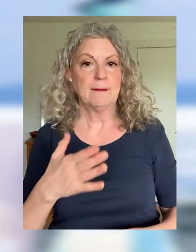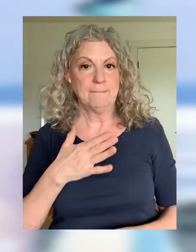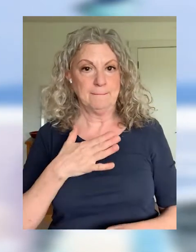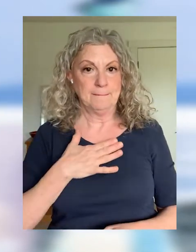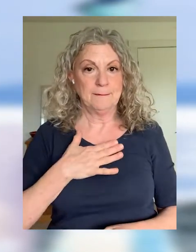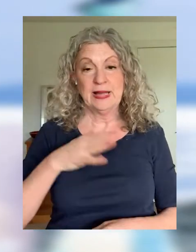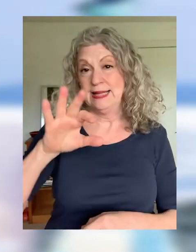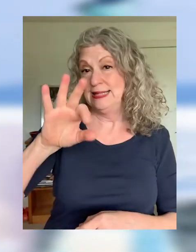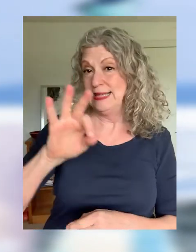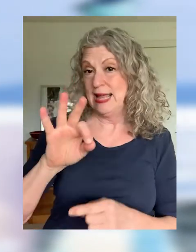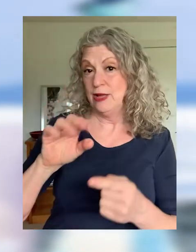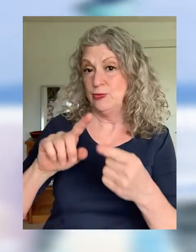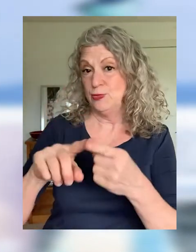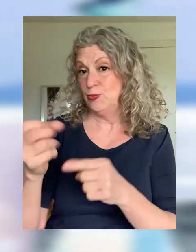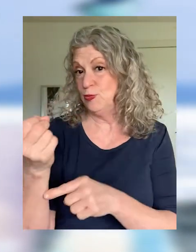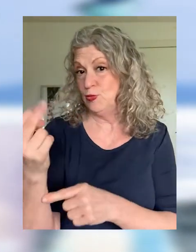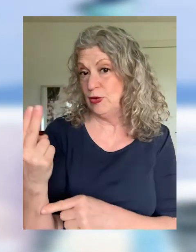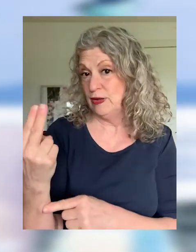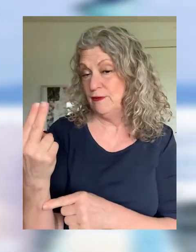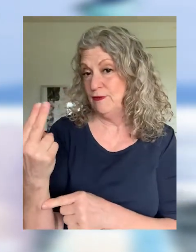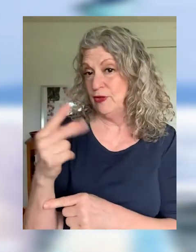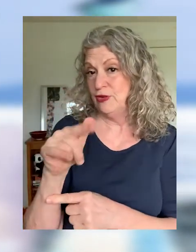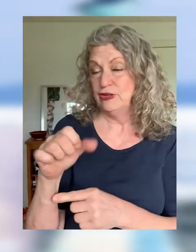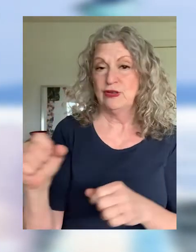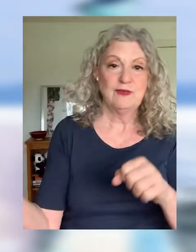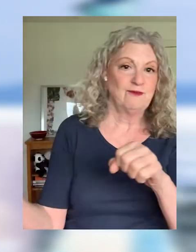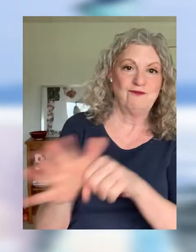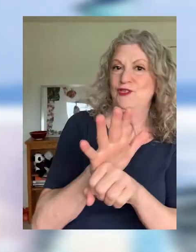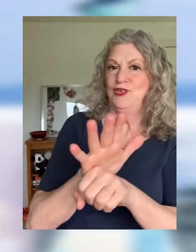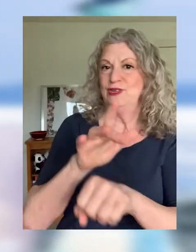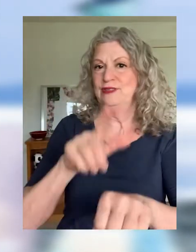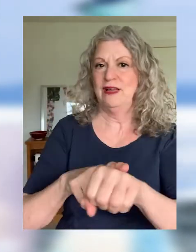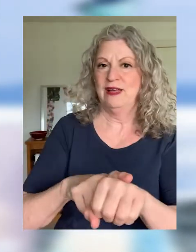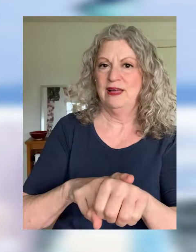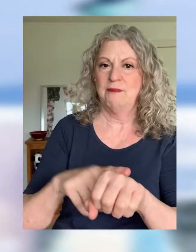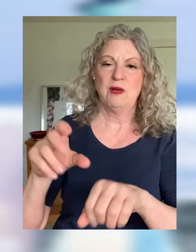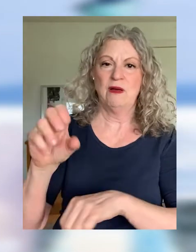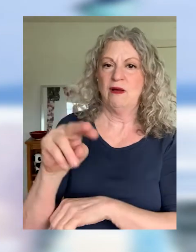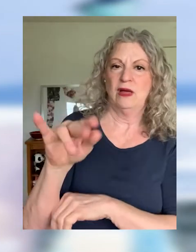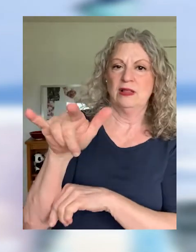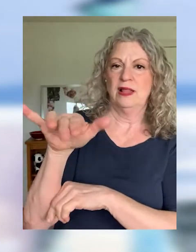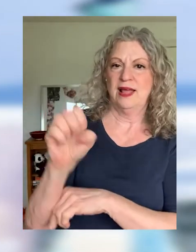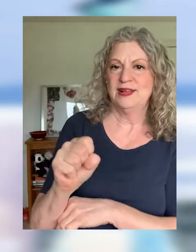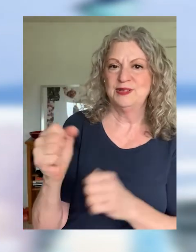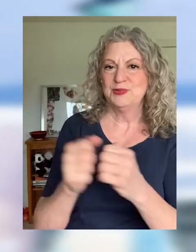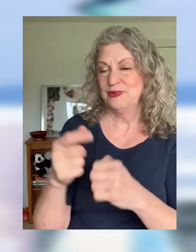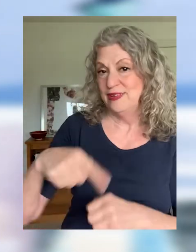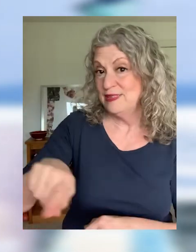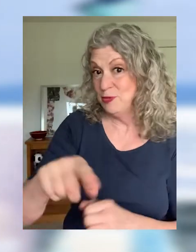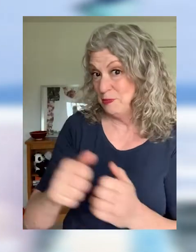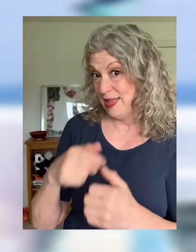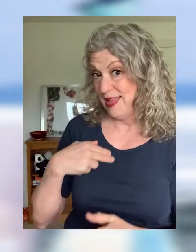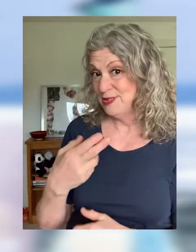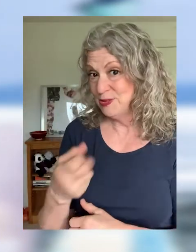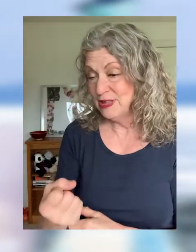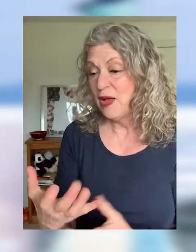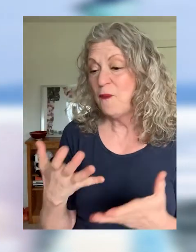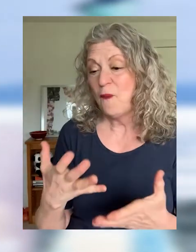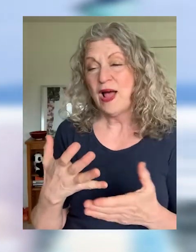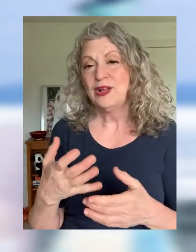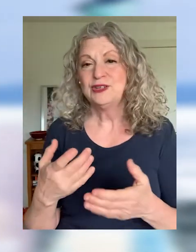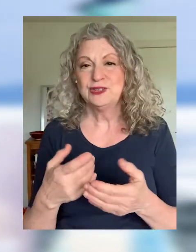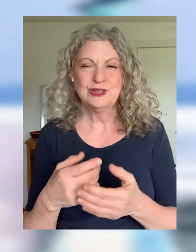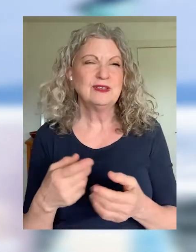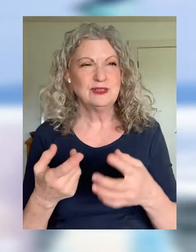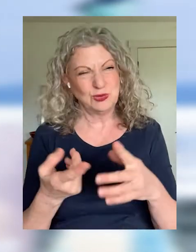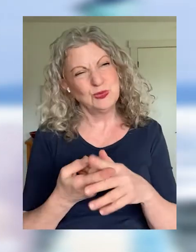that my 9th through 12th graders and I became full online learners, and it is with them, my high schoolers, that I'd like to